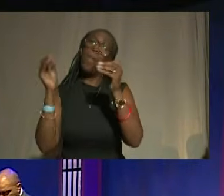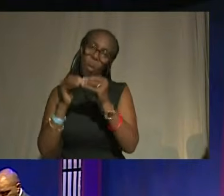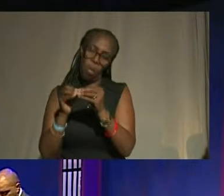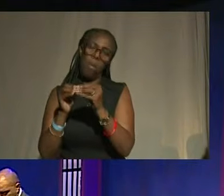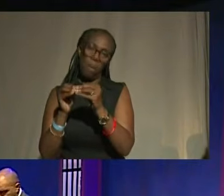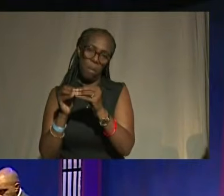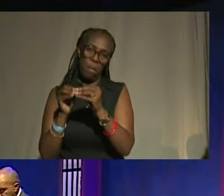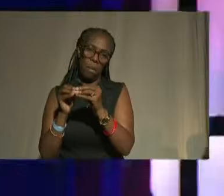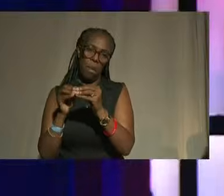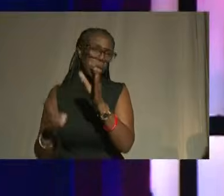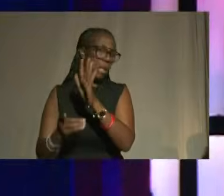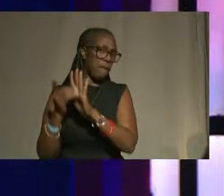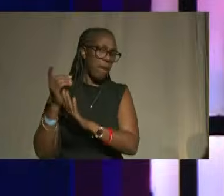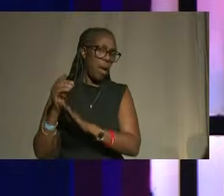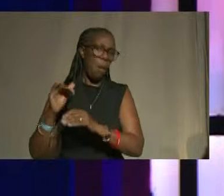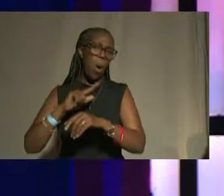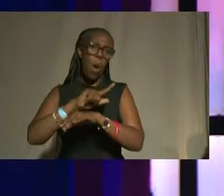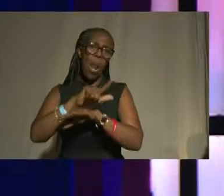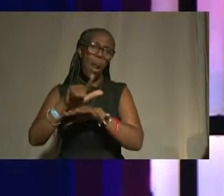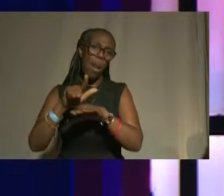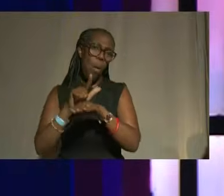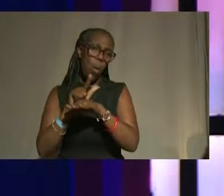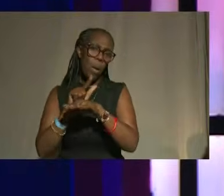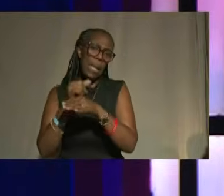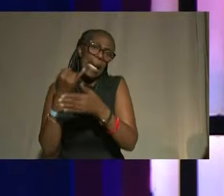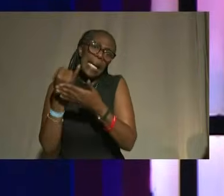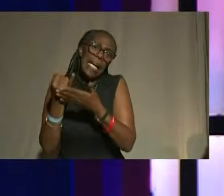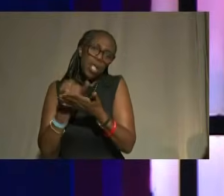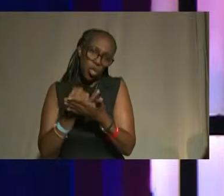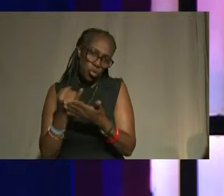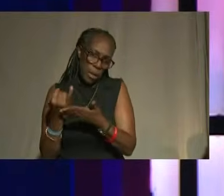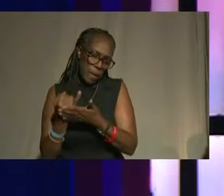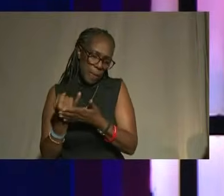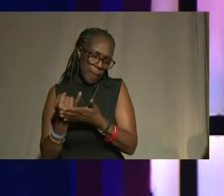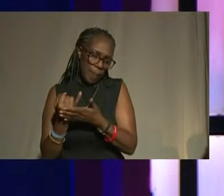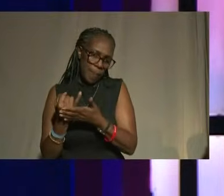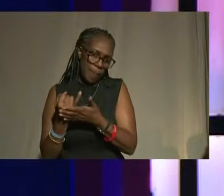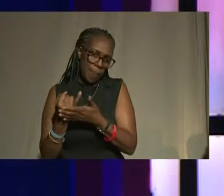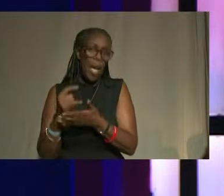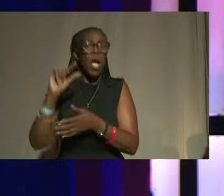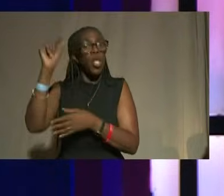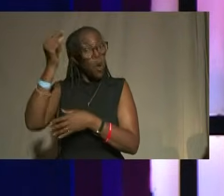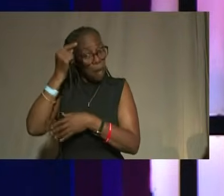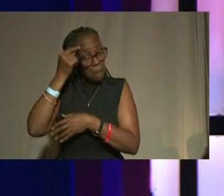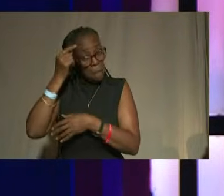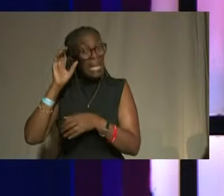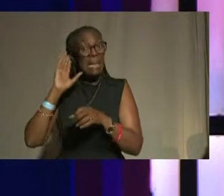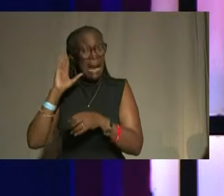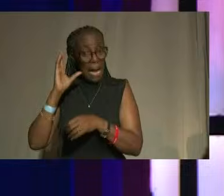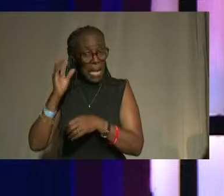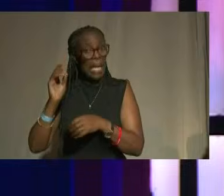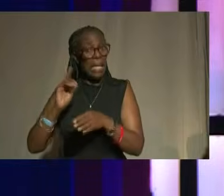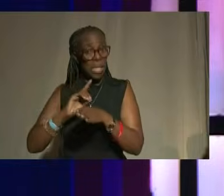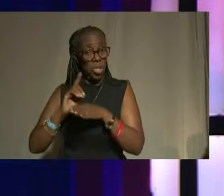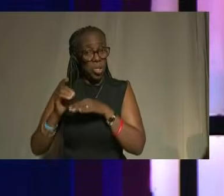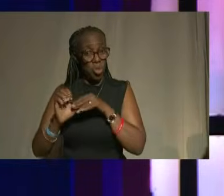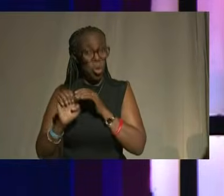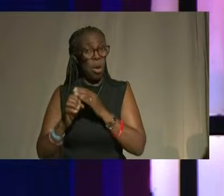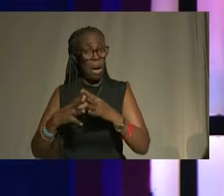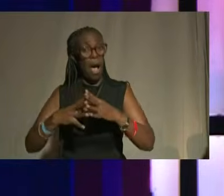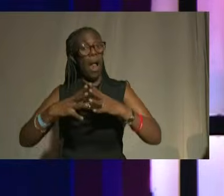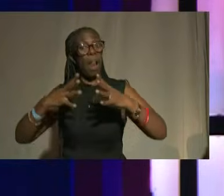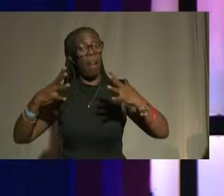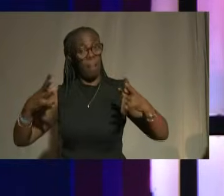for self-sufficiency, but also for export. The fact is this government has done a lot. In fact, if you look at the last 8 years on domestic